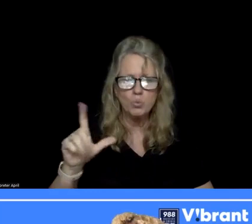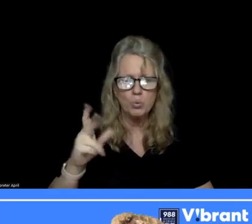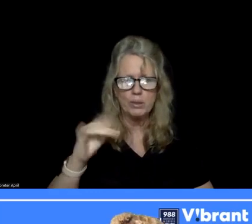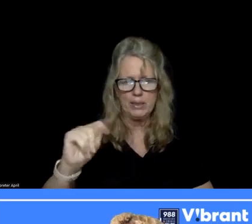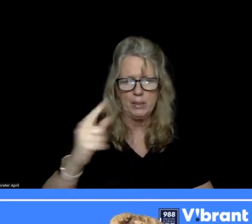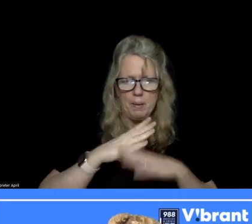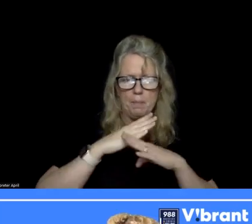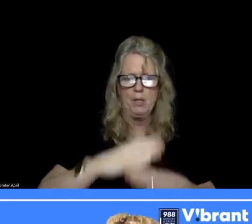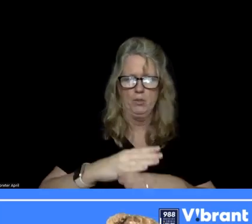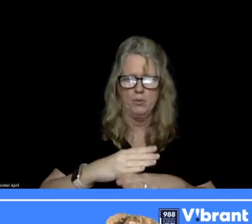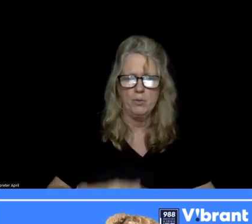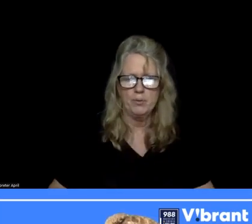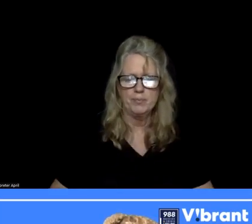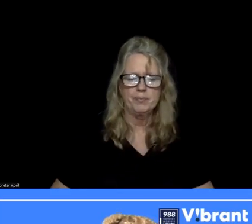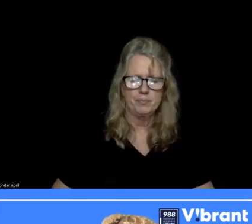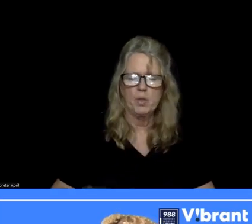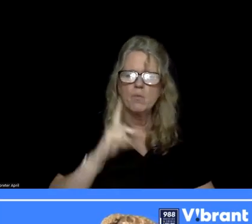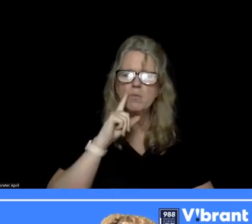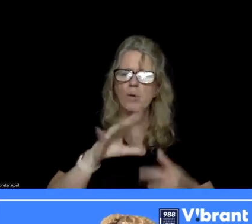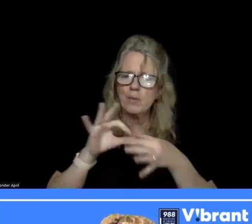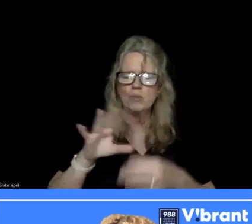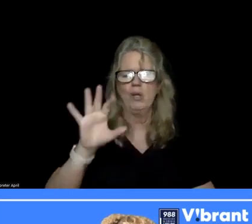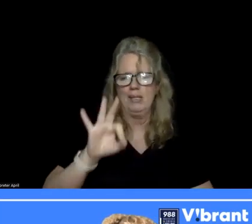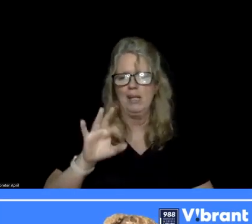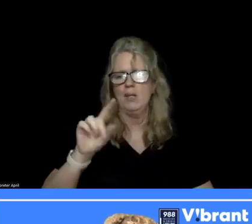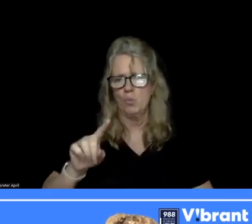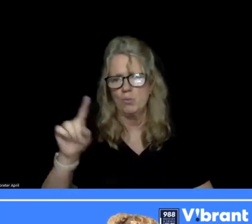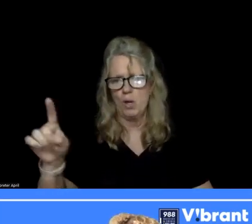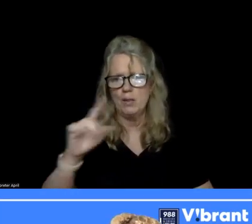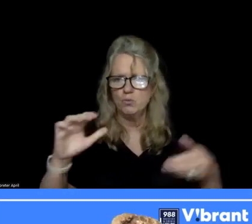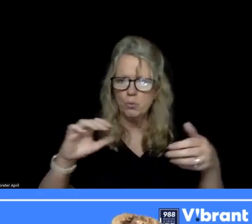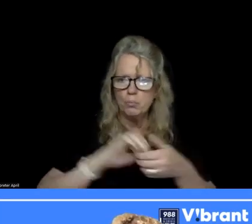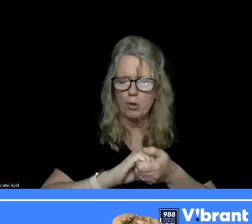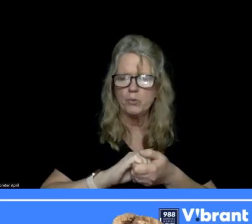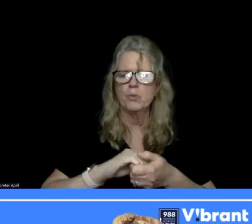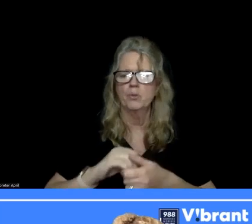barriers for the coordination and for the 911 partners to have